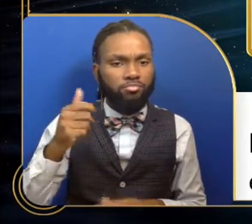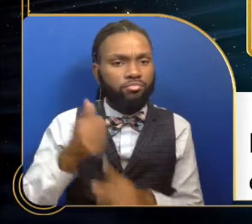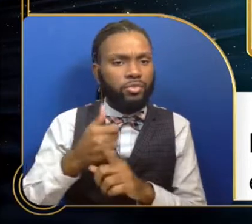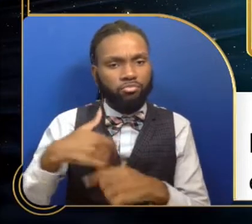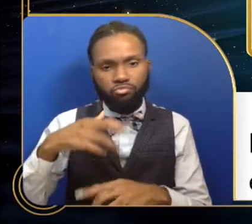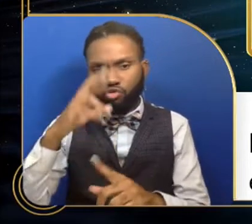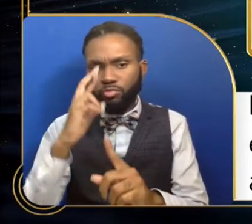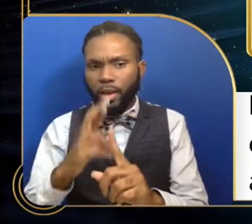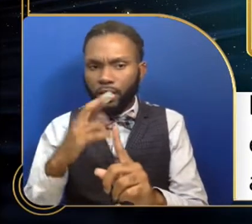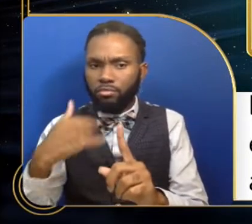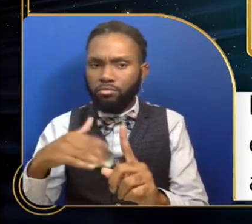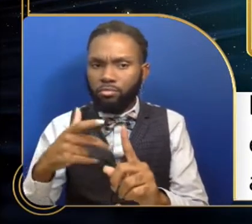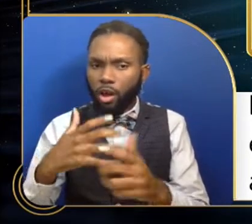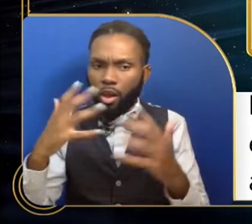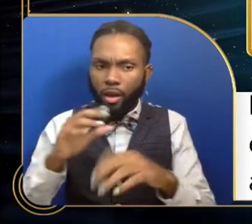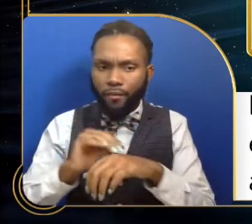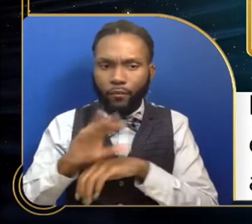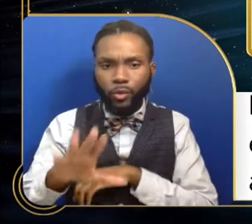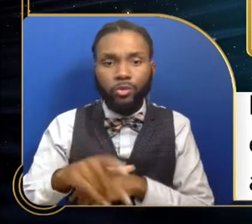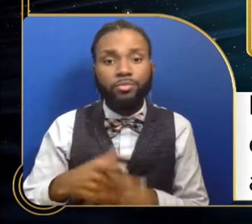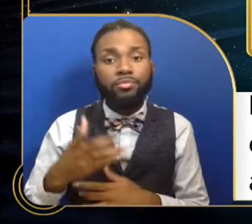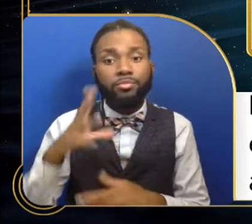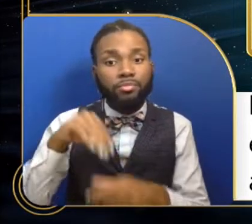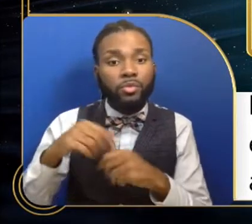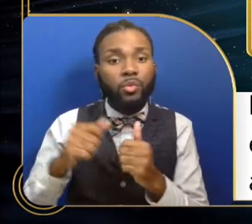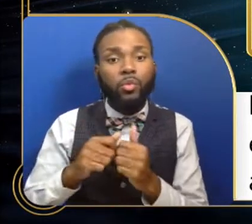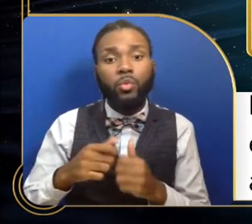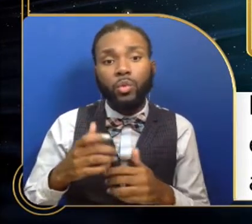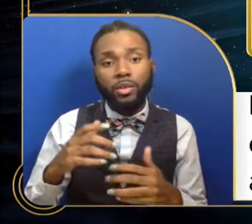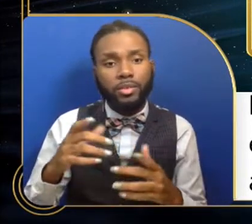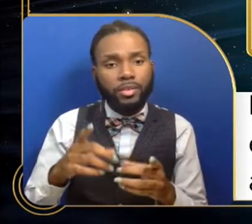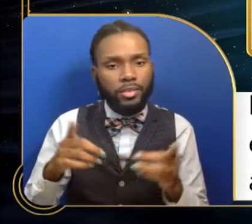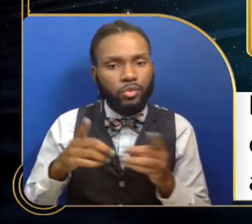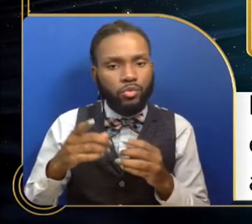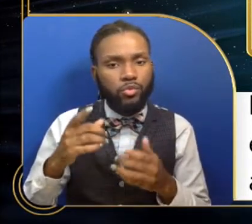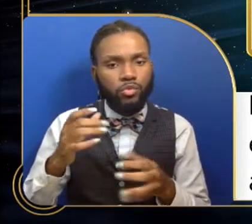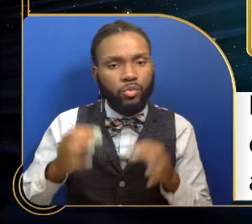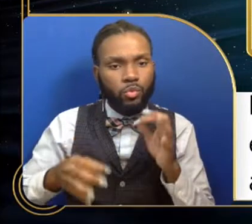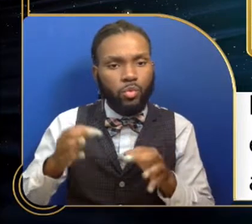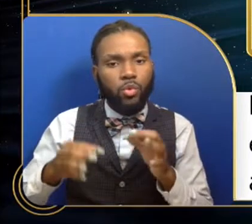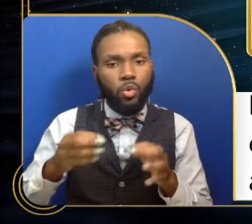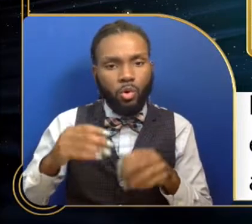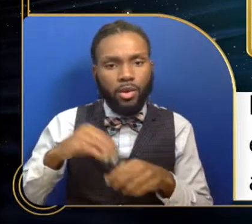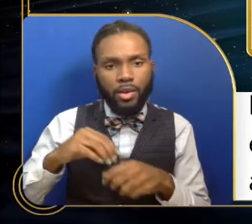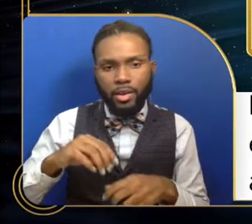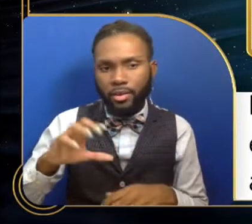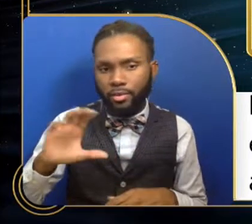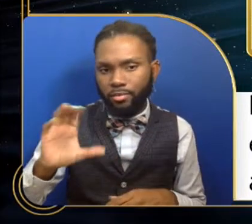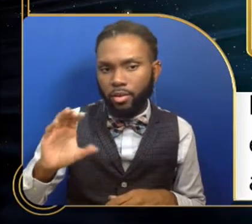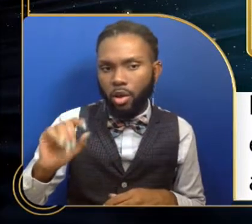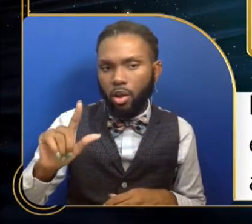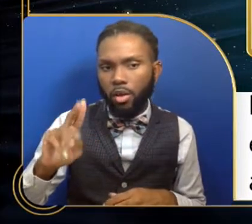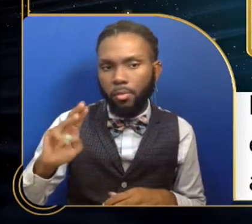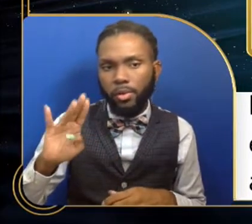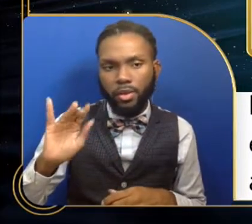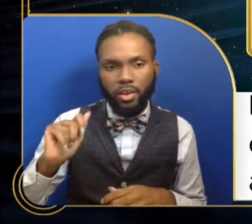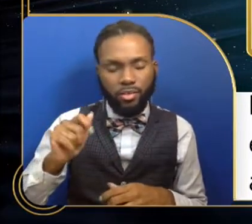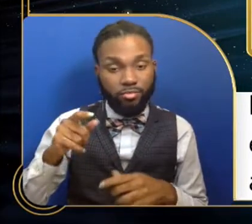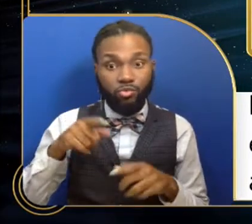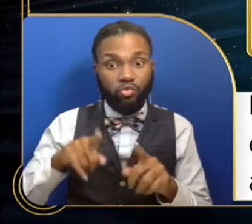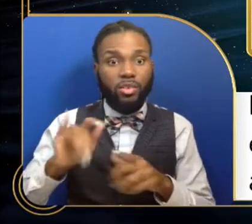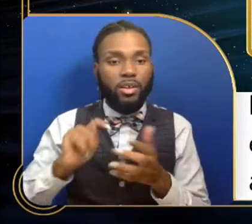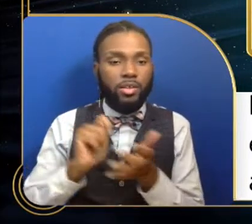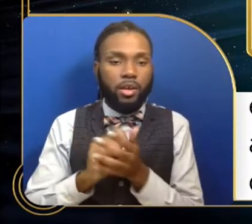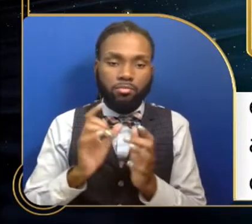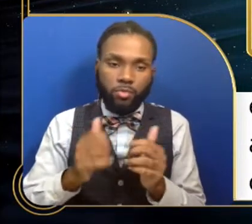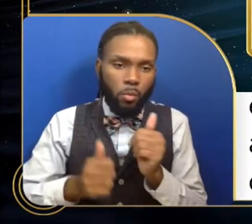appointed to the U.S. Court of Appeals for the District of Columbia, which especially at the time was by far the most influential court. He was very